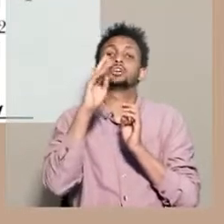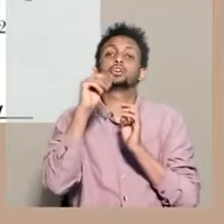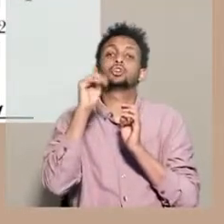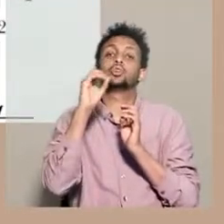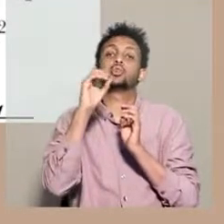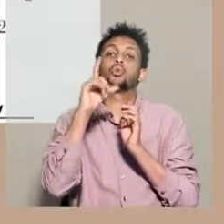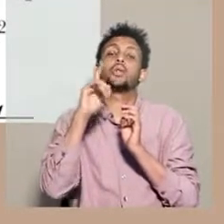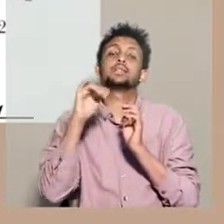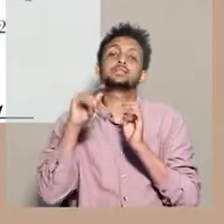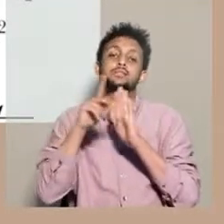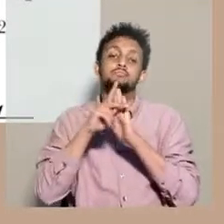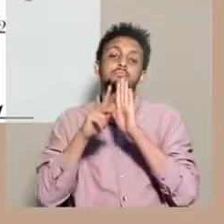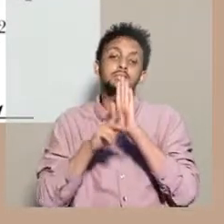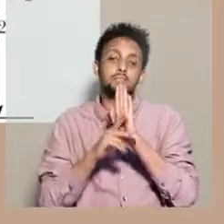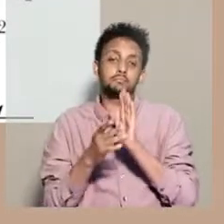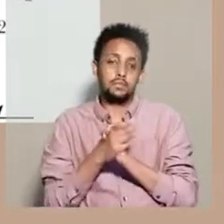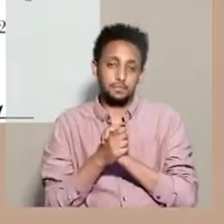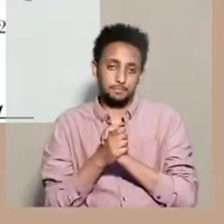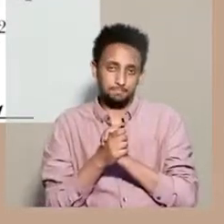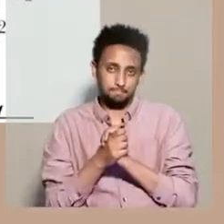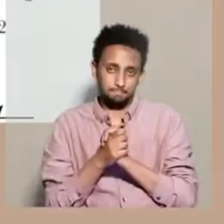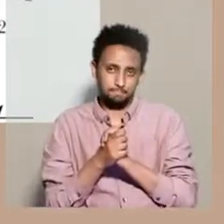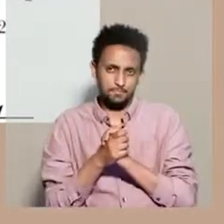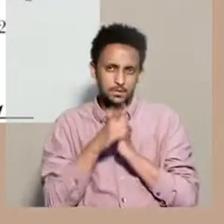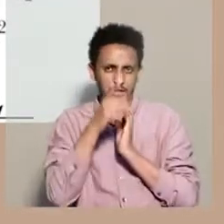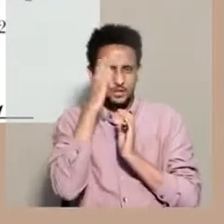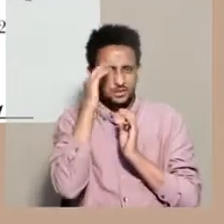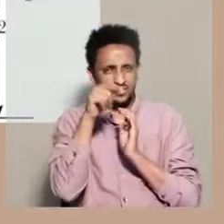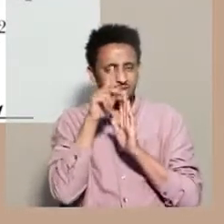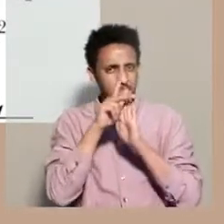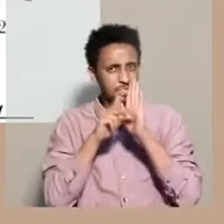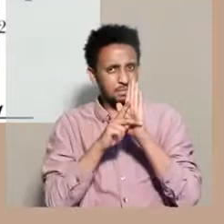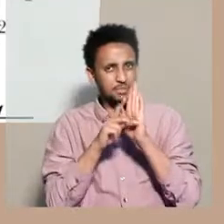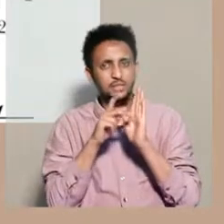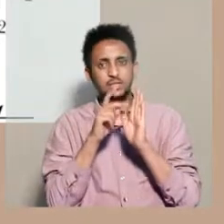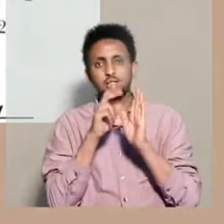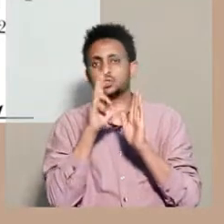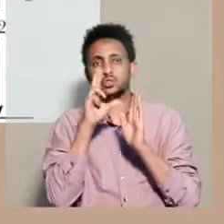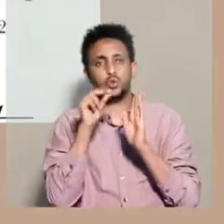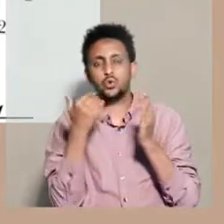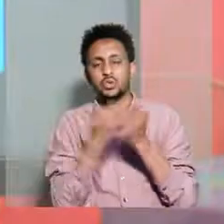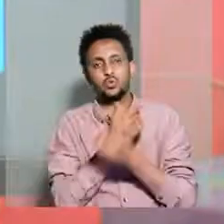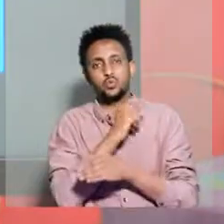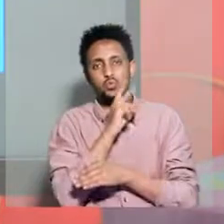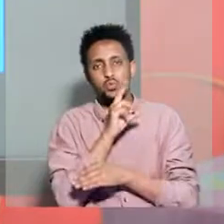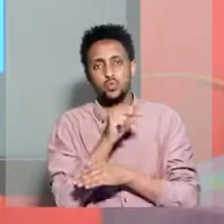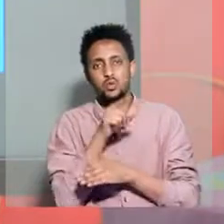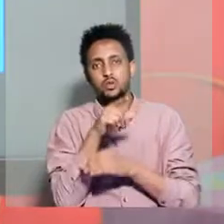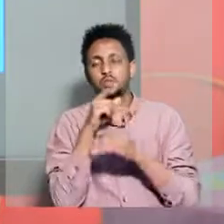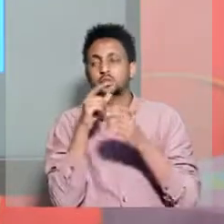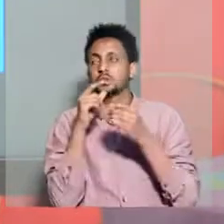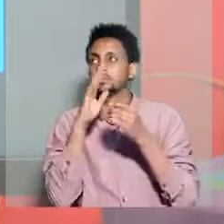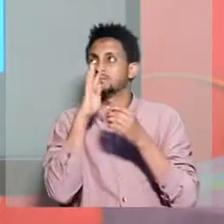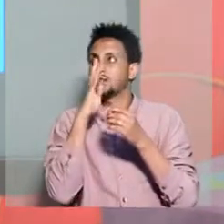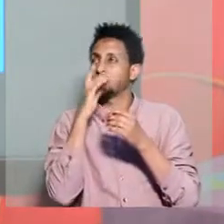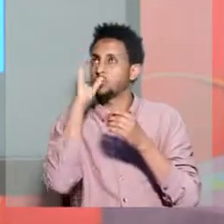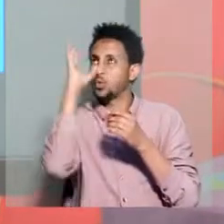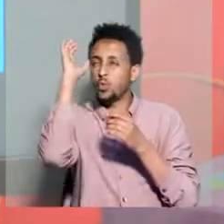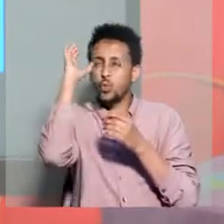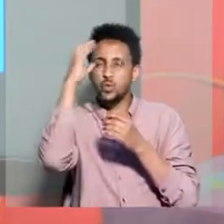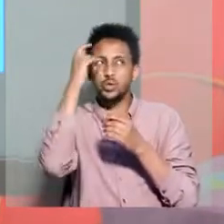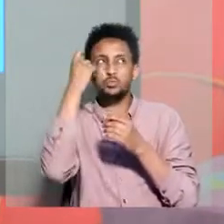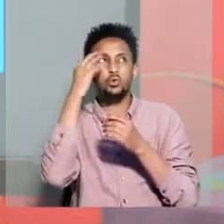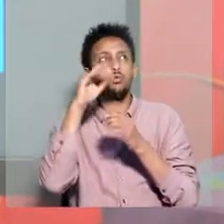or Bernoulli's principle. Actually, this principle is not a new law. It is derived from the concept